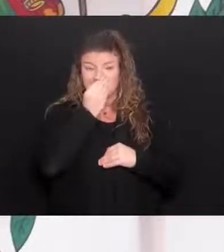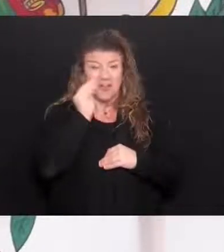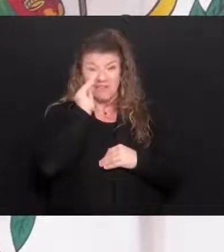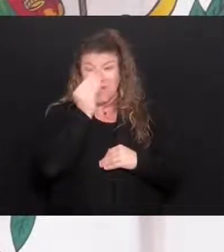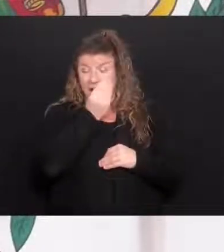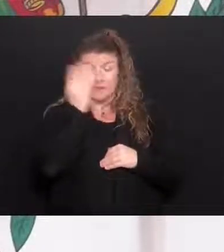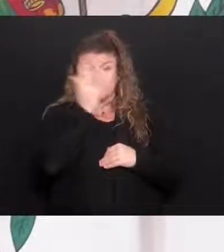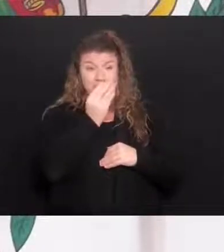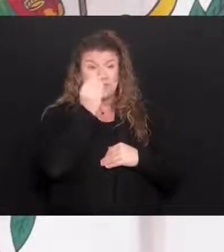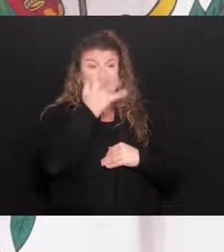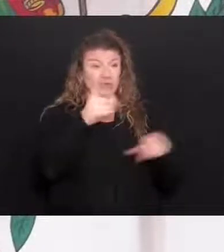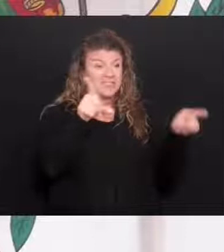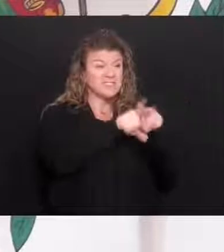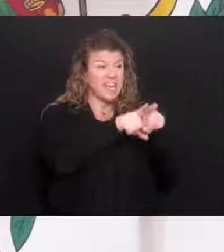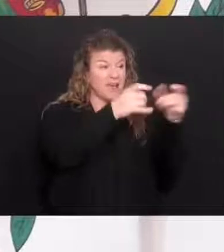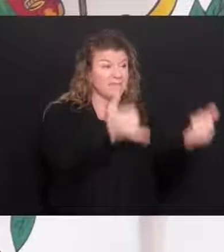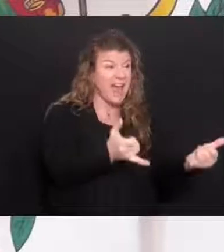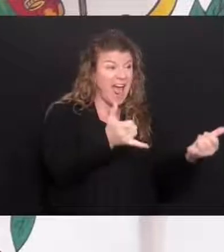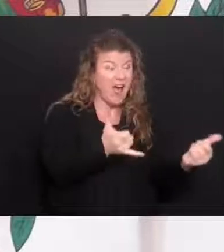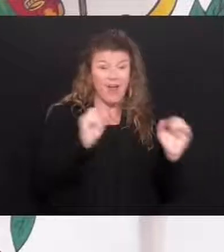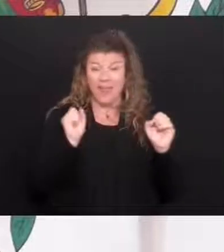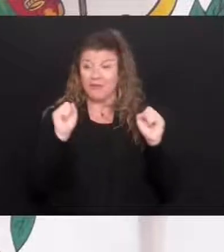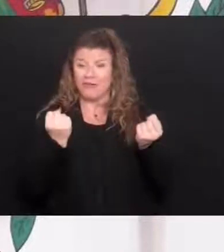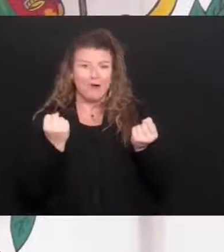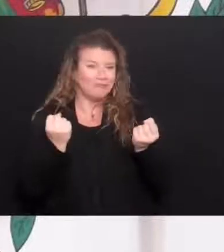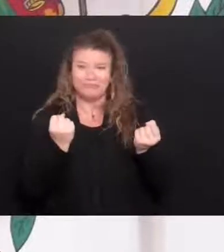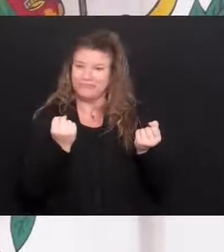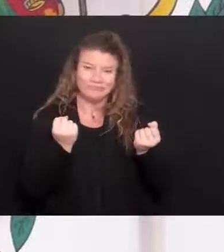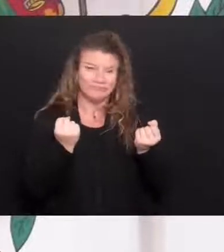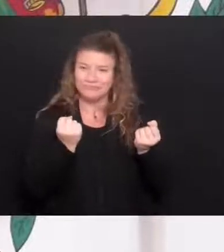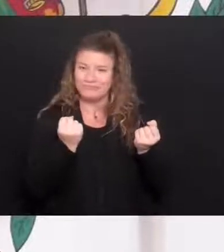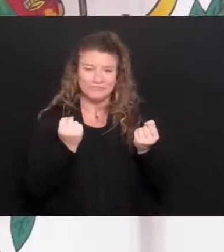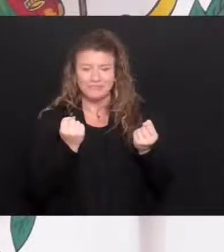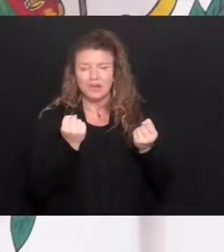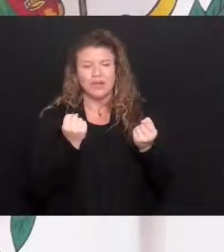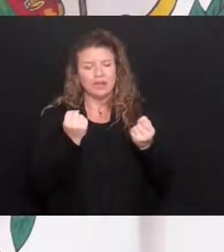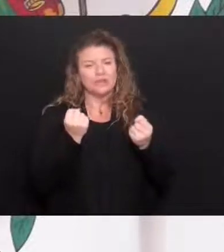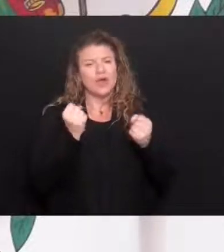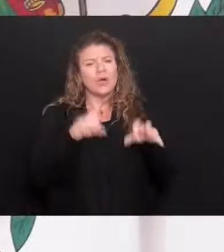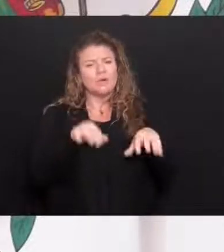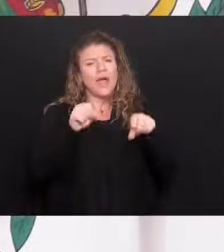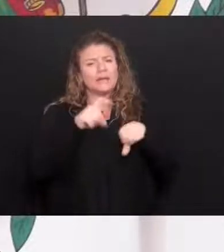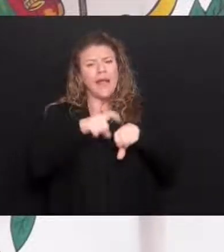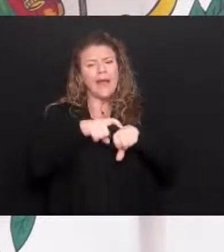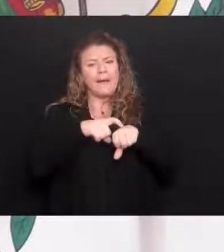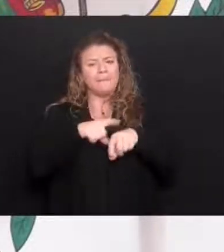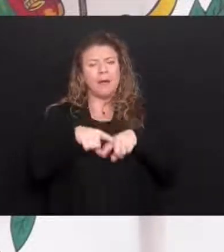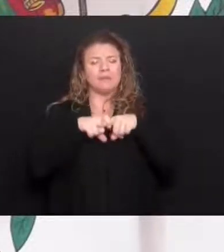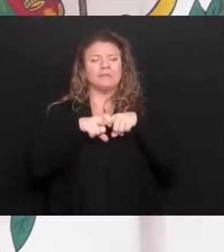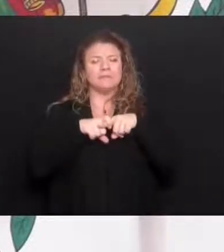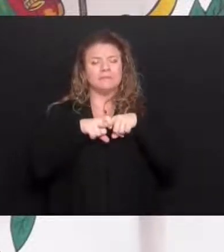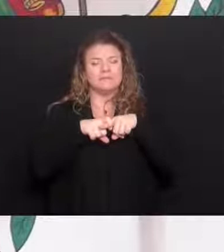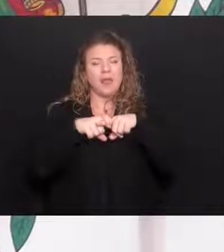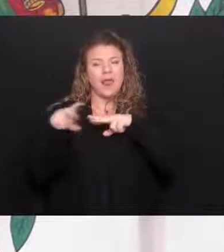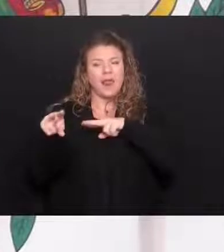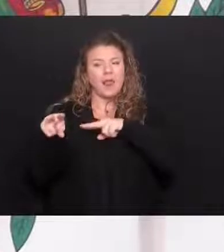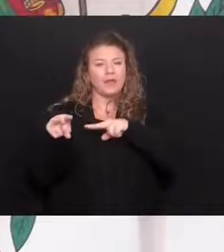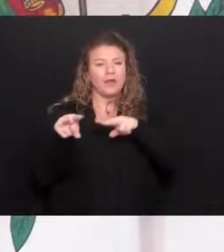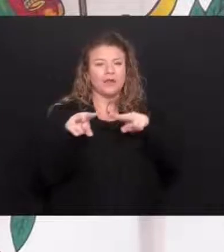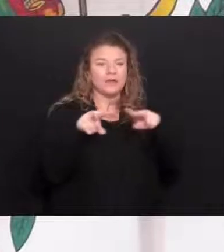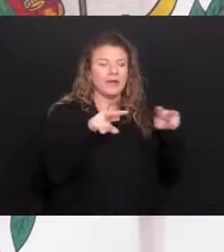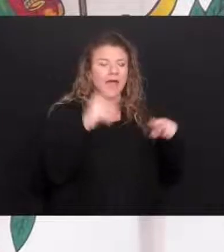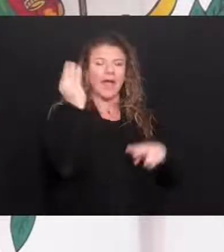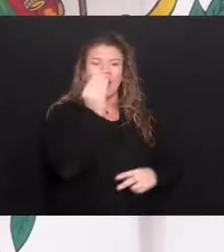they are right now for very long. Take time to pause and just look and see how